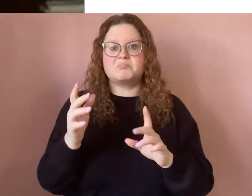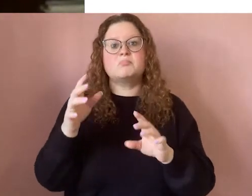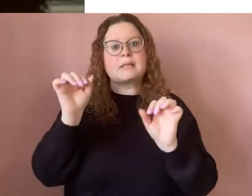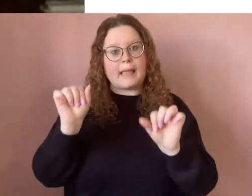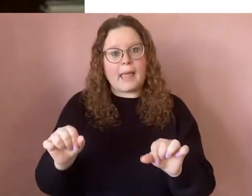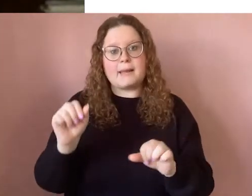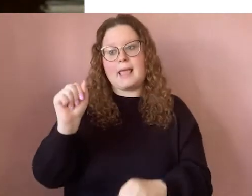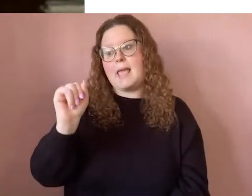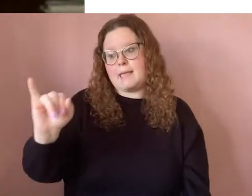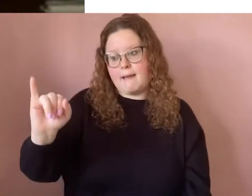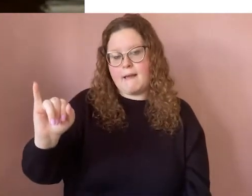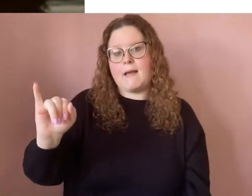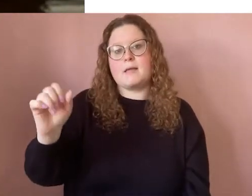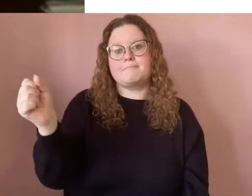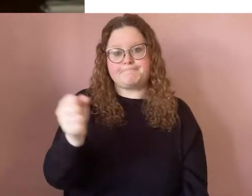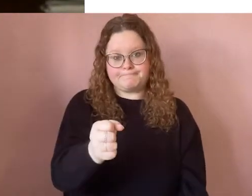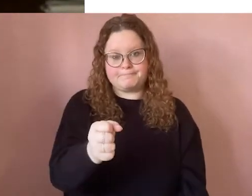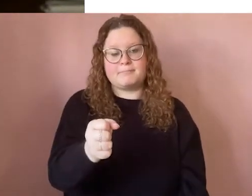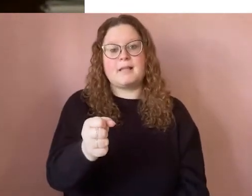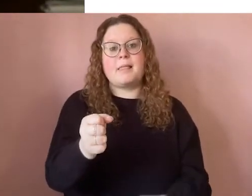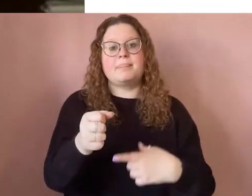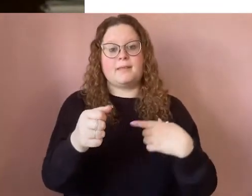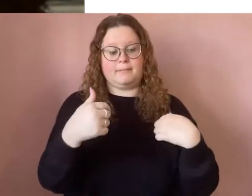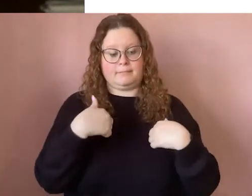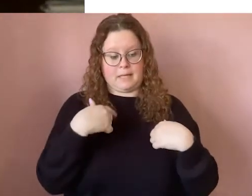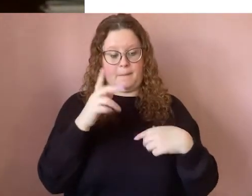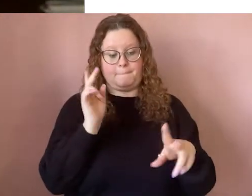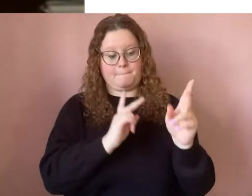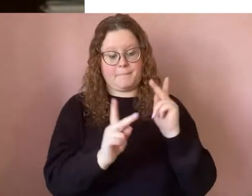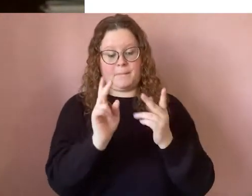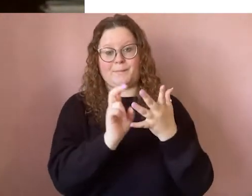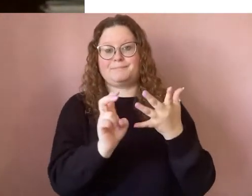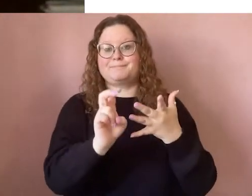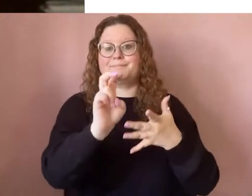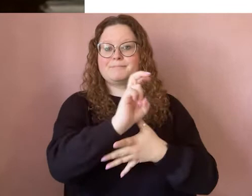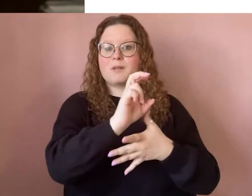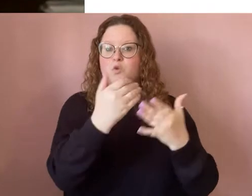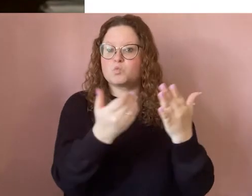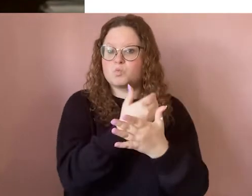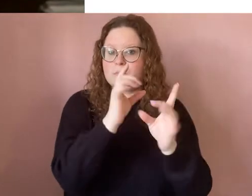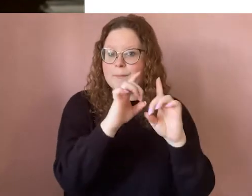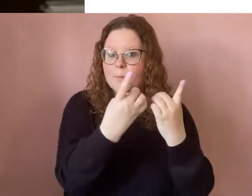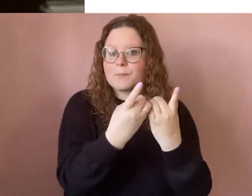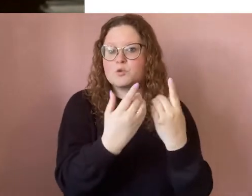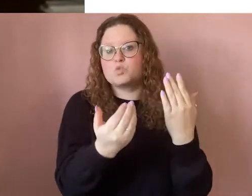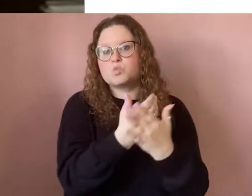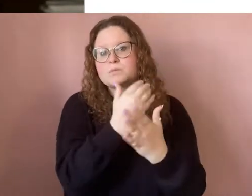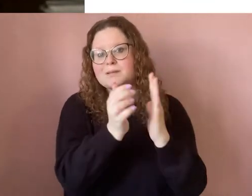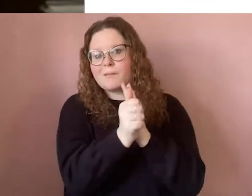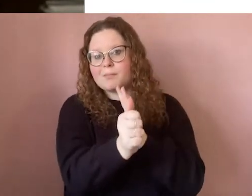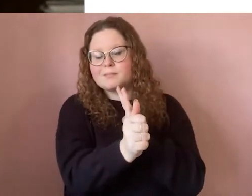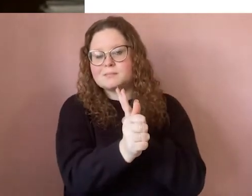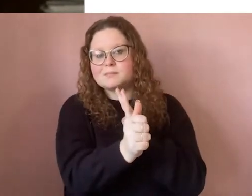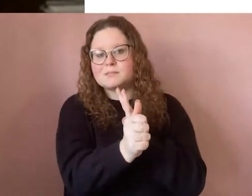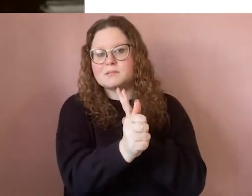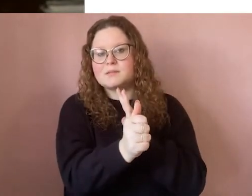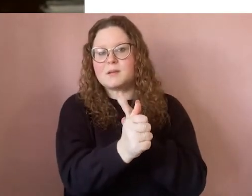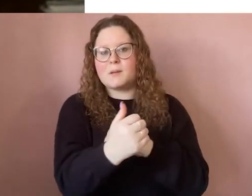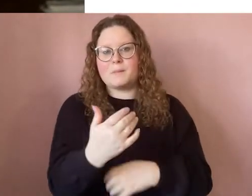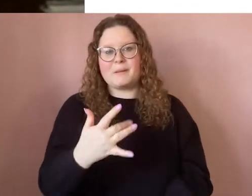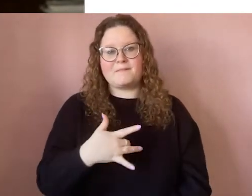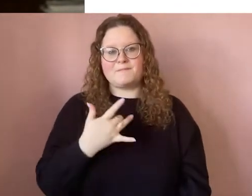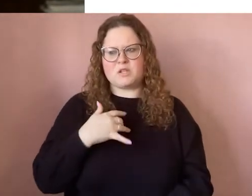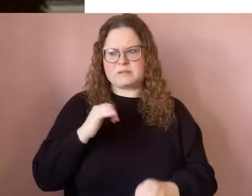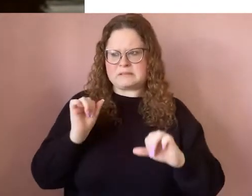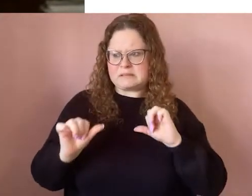and retrained, and as the new phrase, reskilled, and should be. But that job uncertainty is